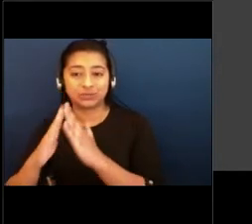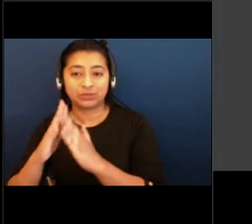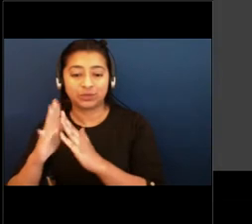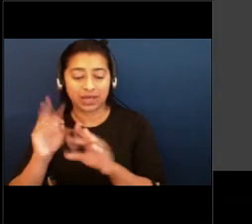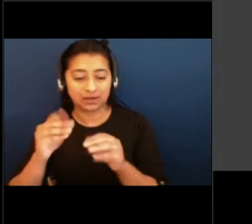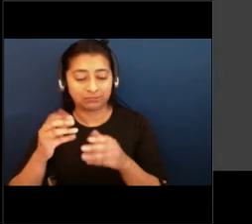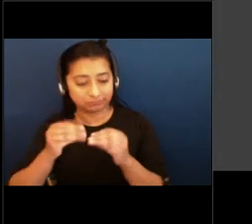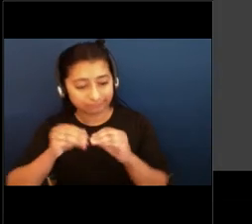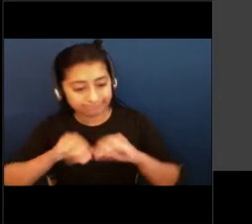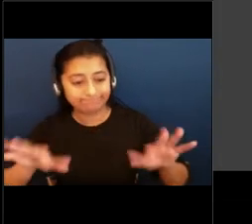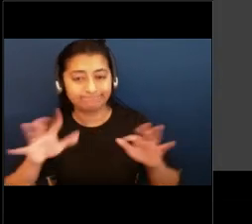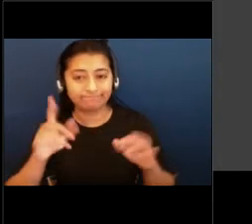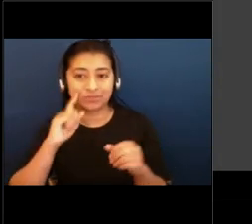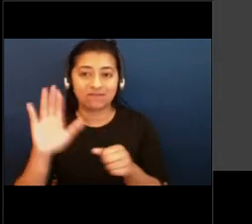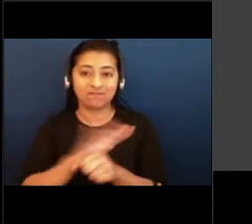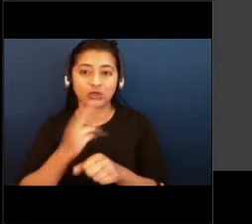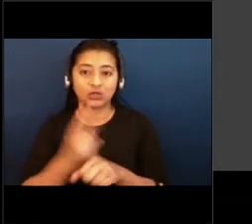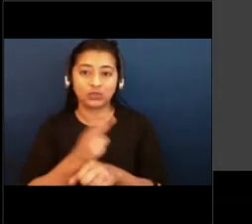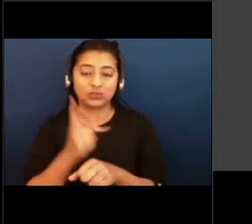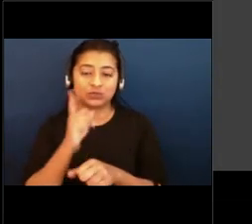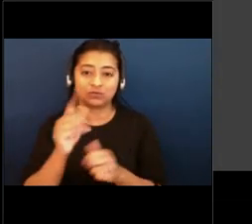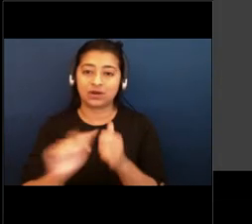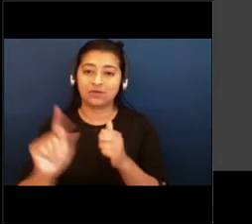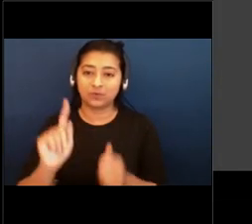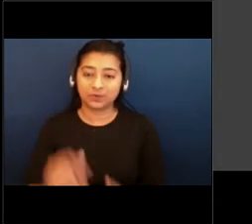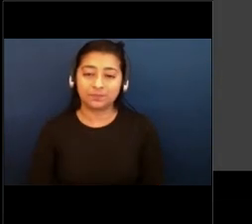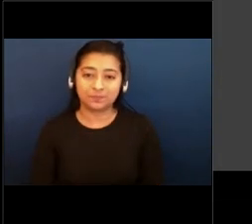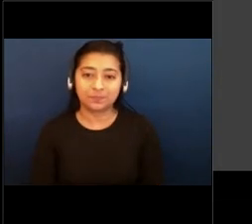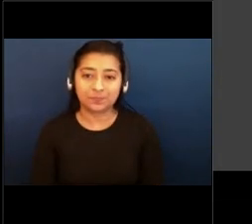full use in all walks of life."